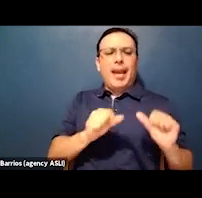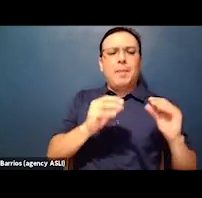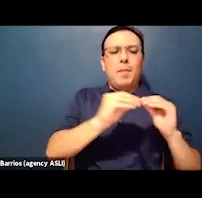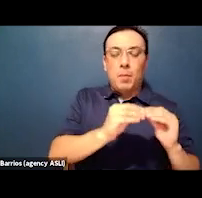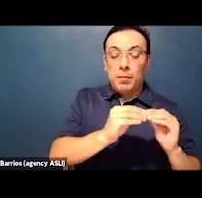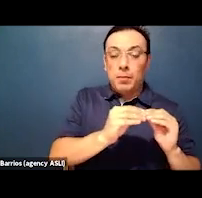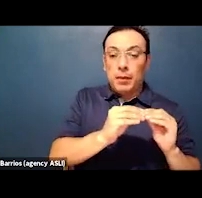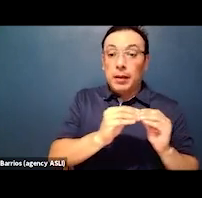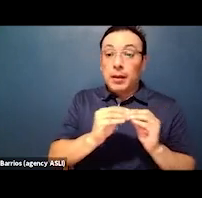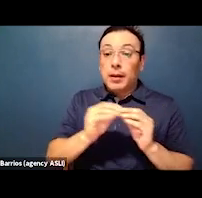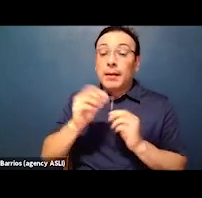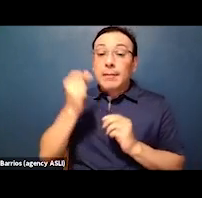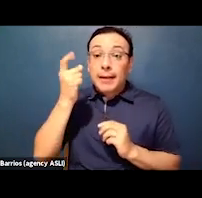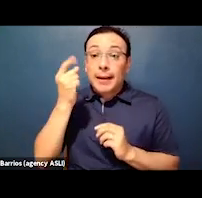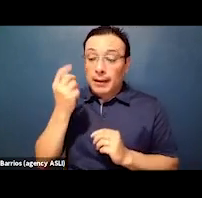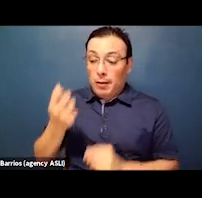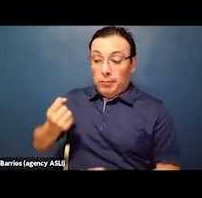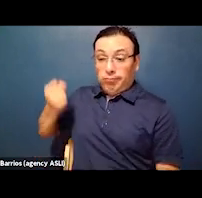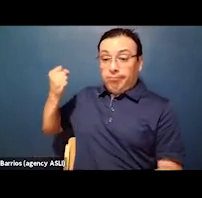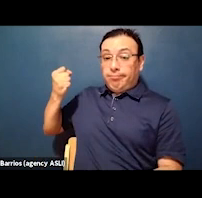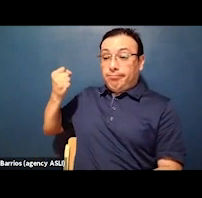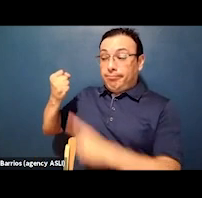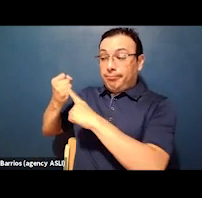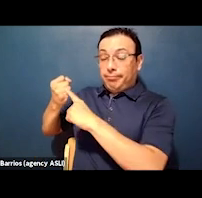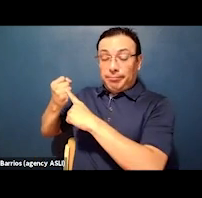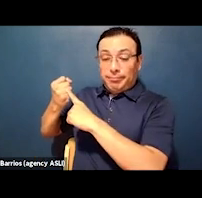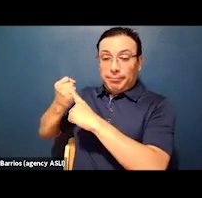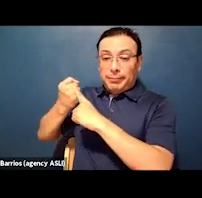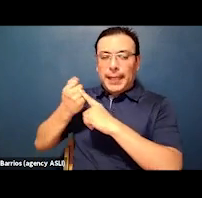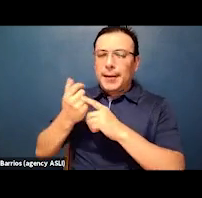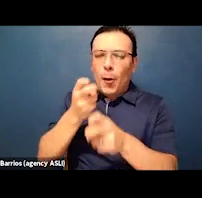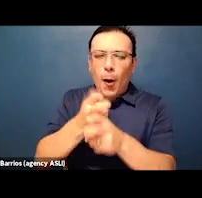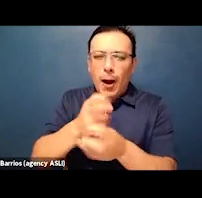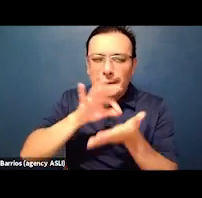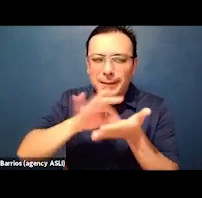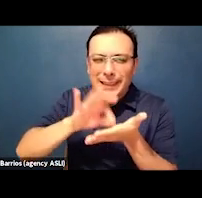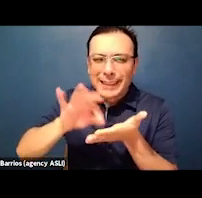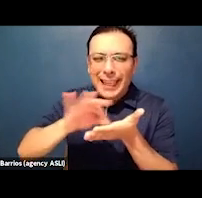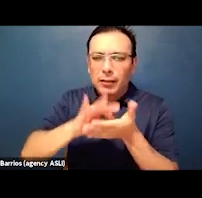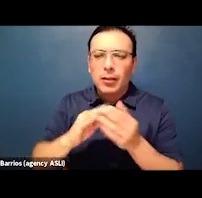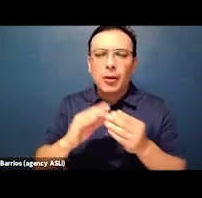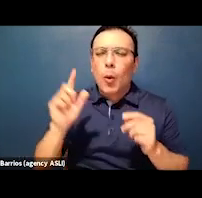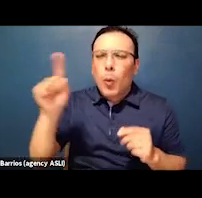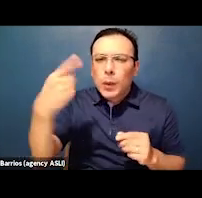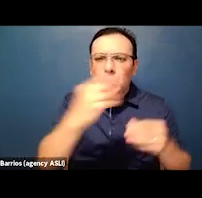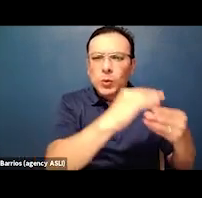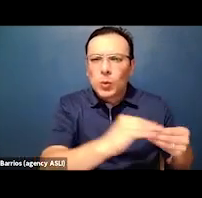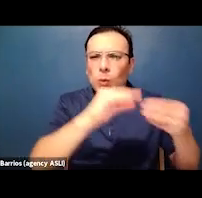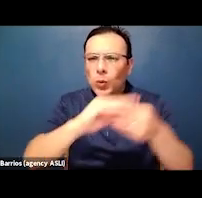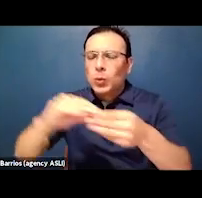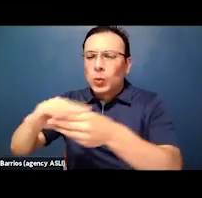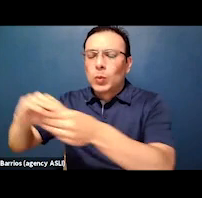into these kinds of claims, but nonetheless, we were hearing this, ever so frequently in